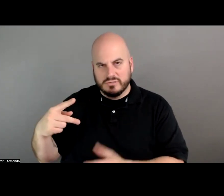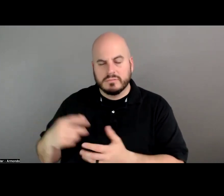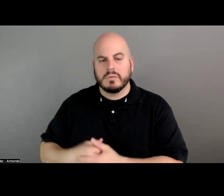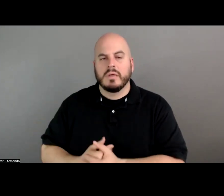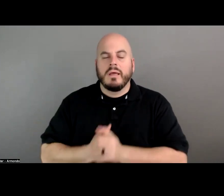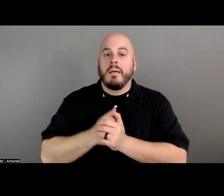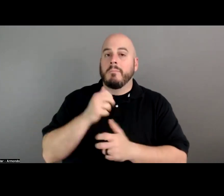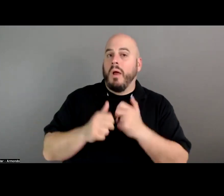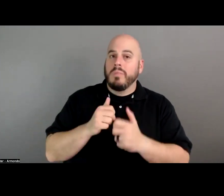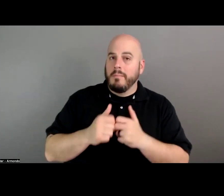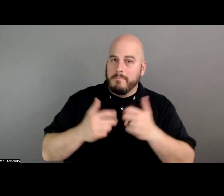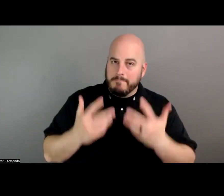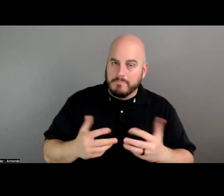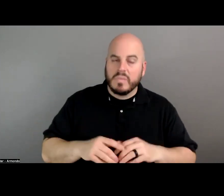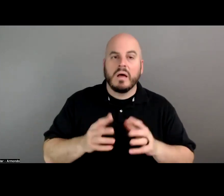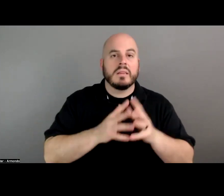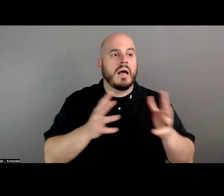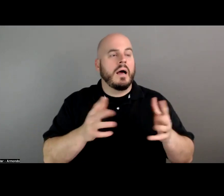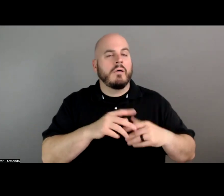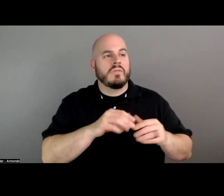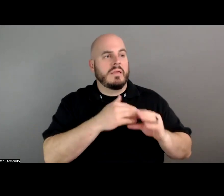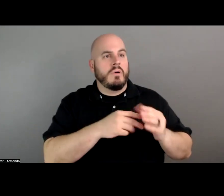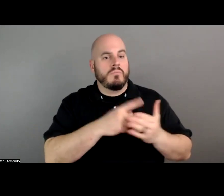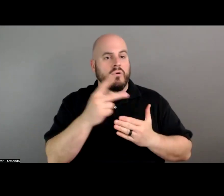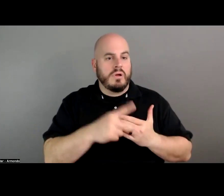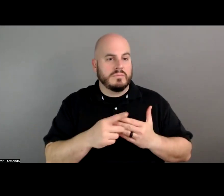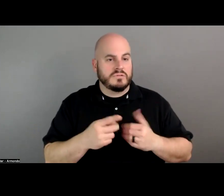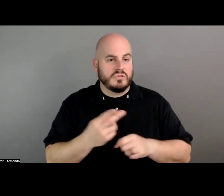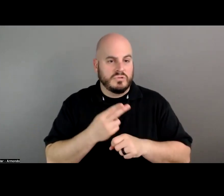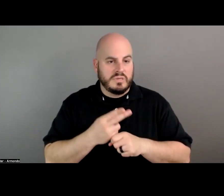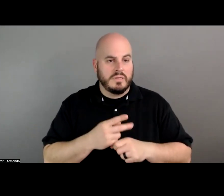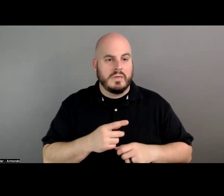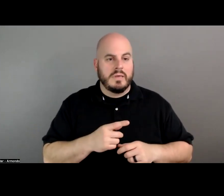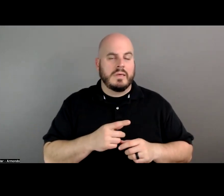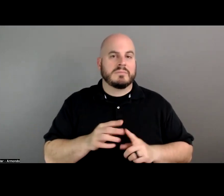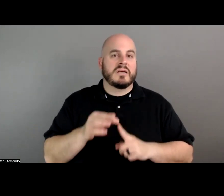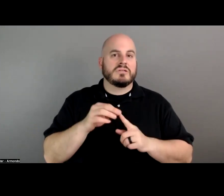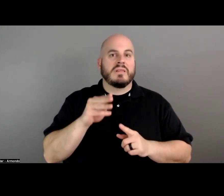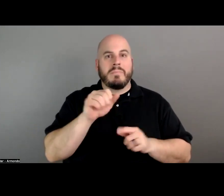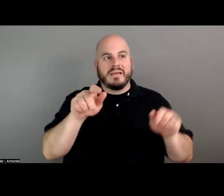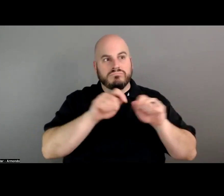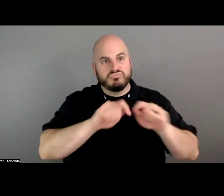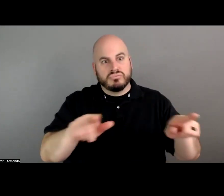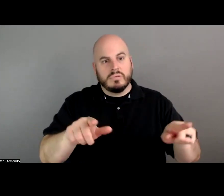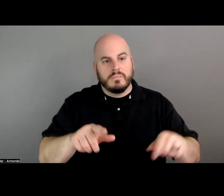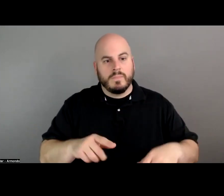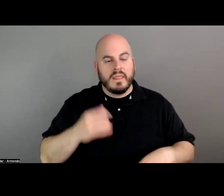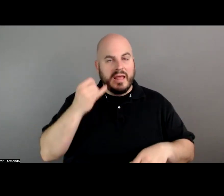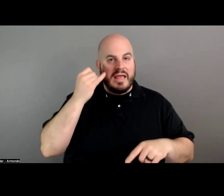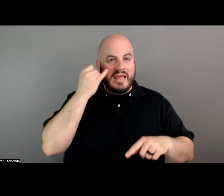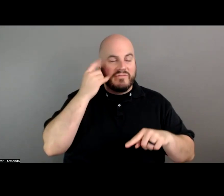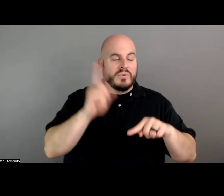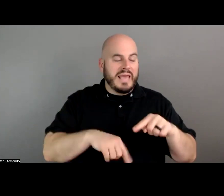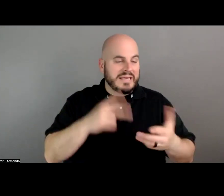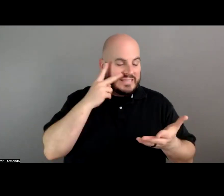lot of the email programs that are going on that you're doing, especially the mass blast stuff, is if you cannot see this, please click here,